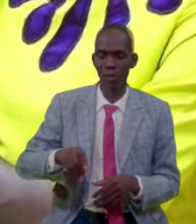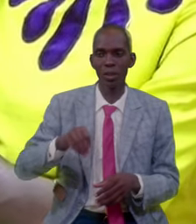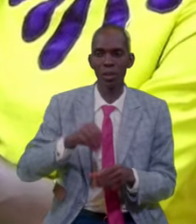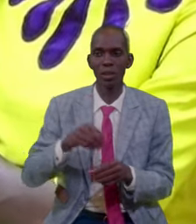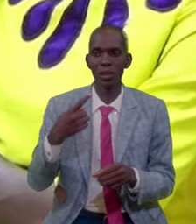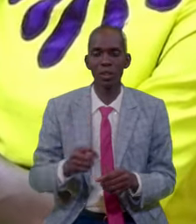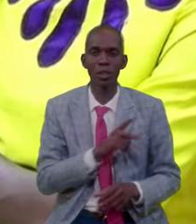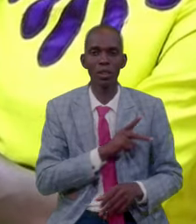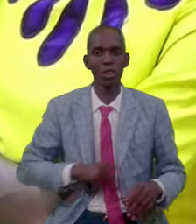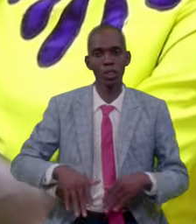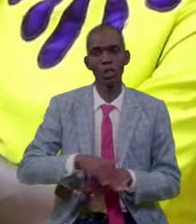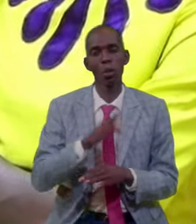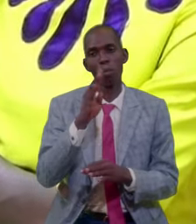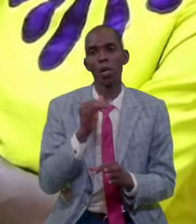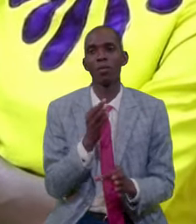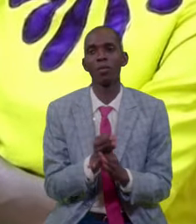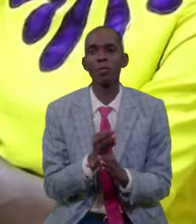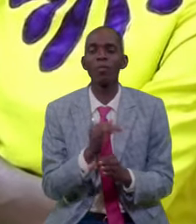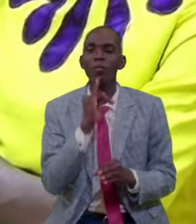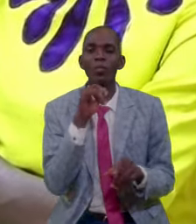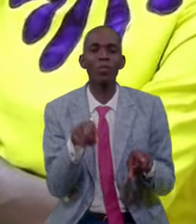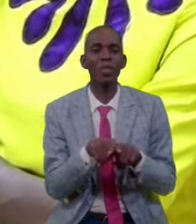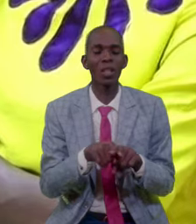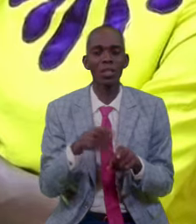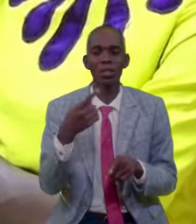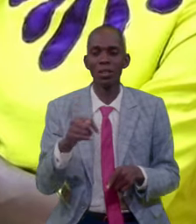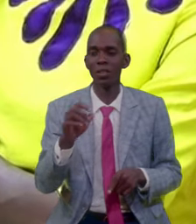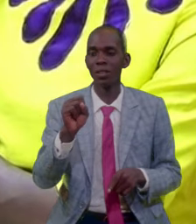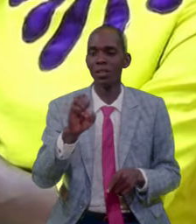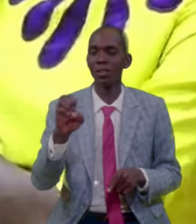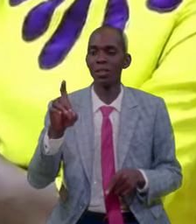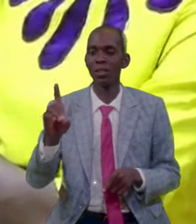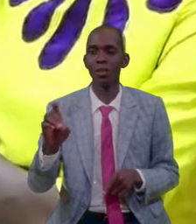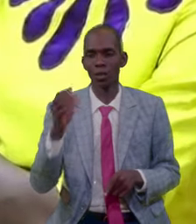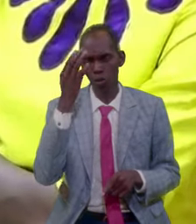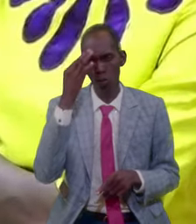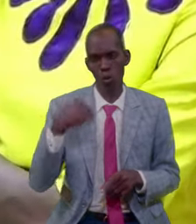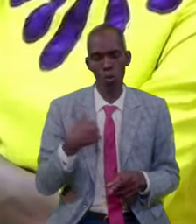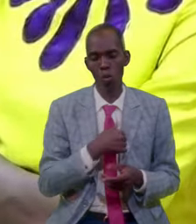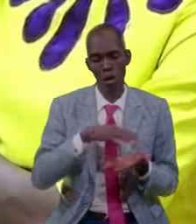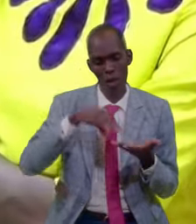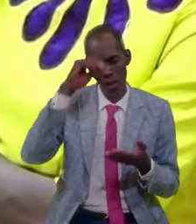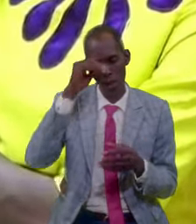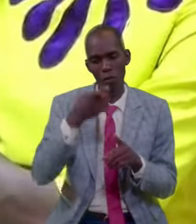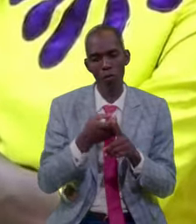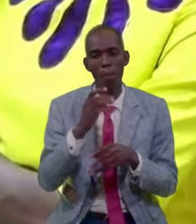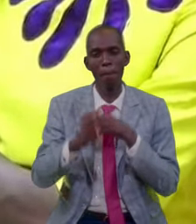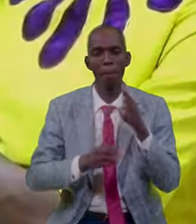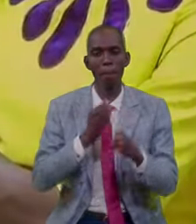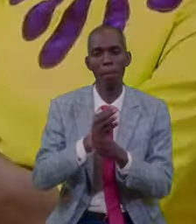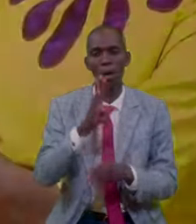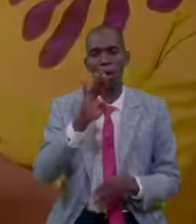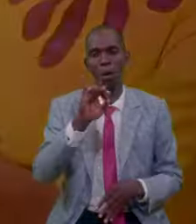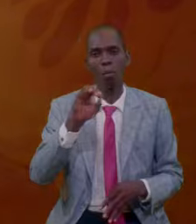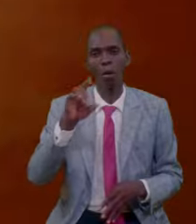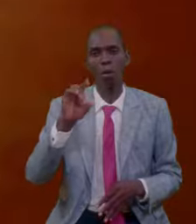It's just like, you know, like those seeds we learned in biology, that, you know, the wind just scatters them